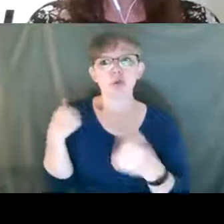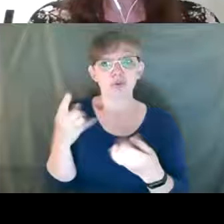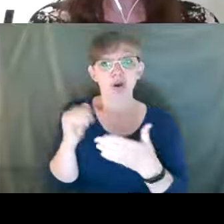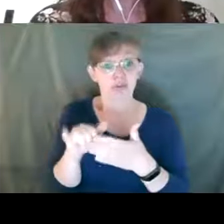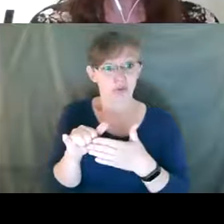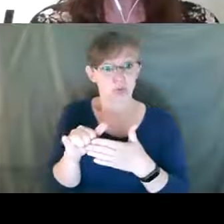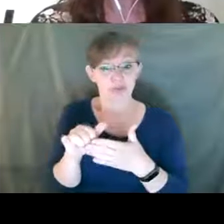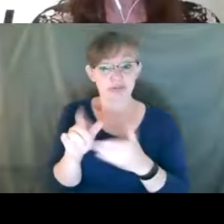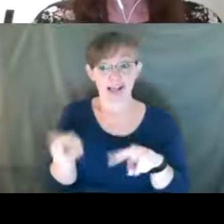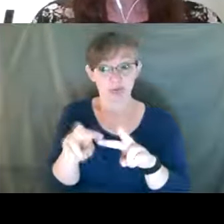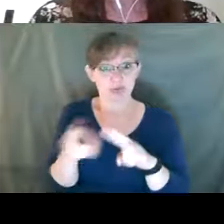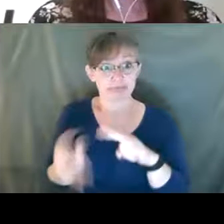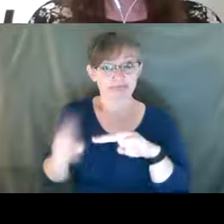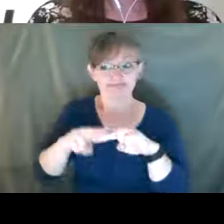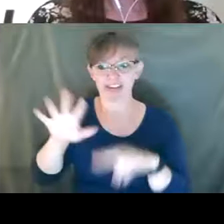50%.